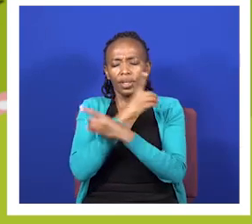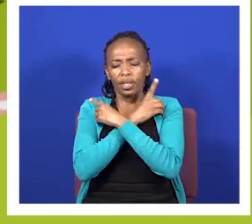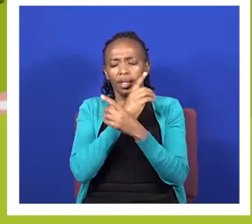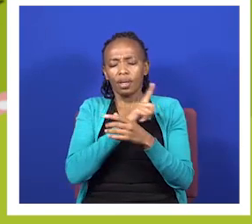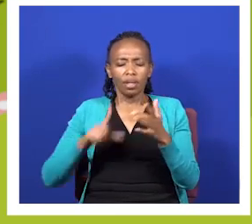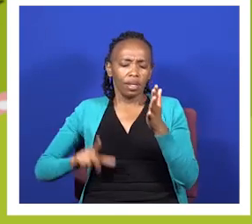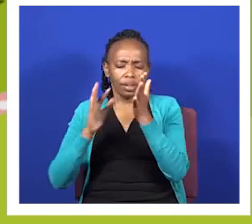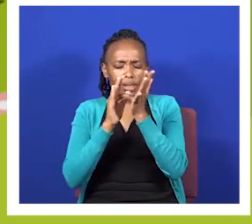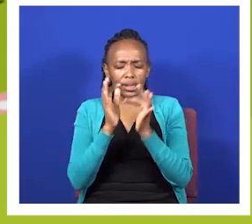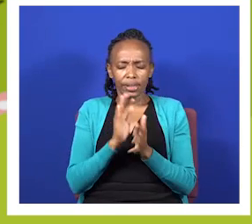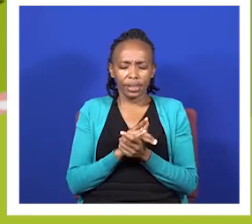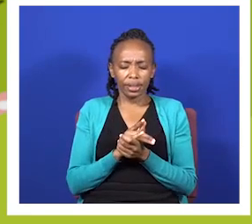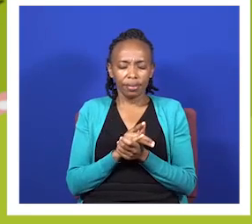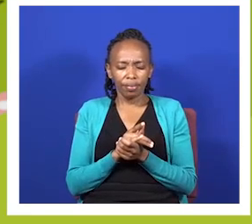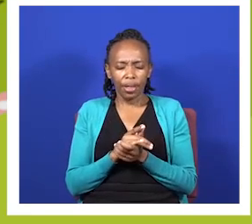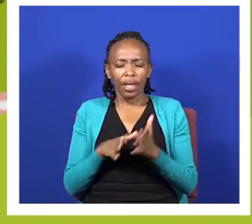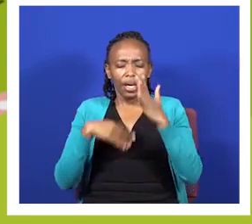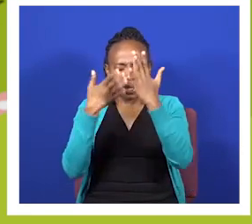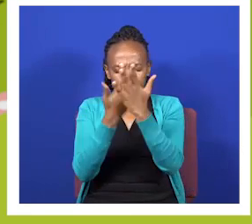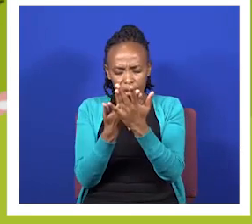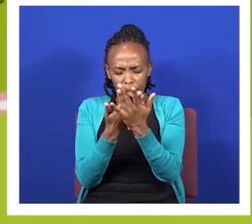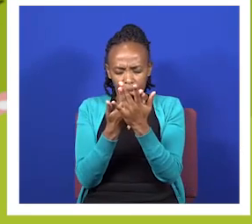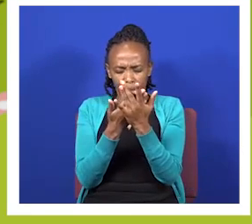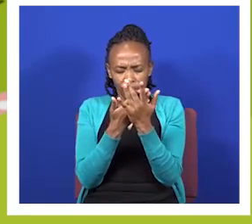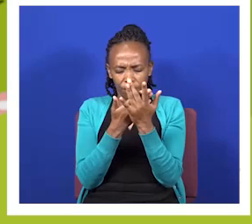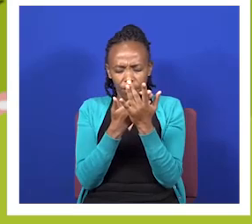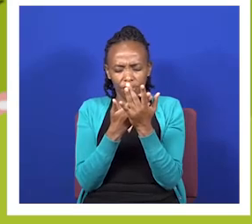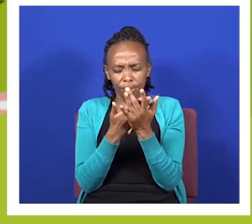Dear Lord Jesus, I thank you